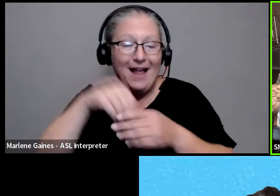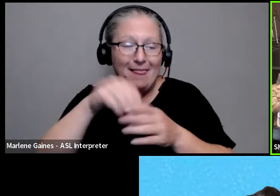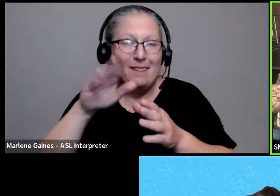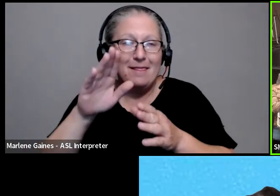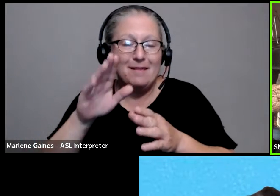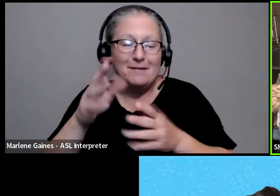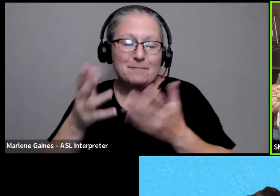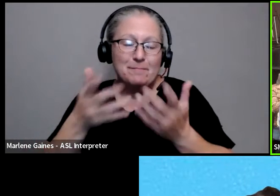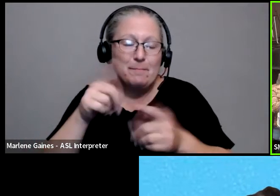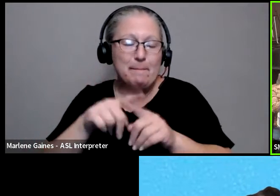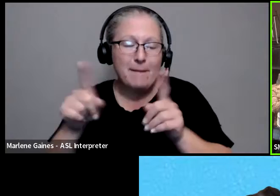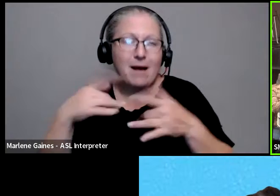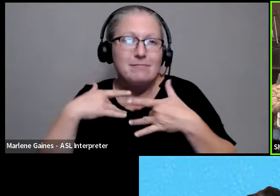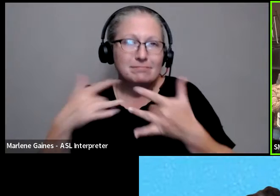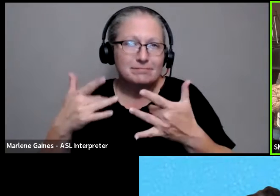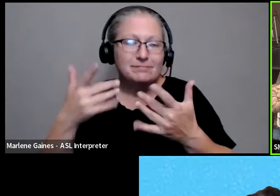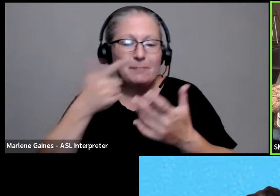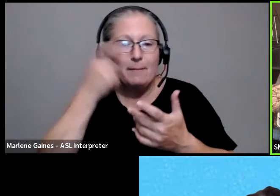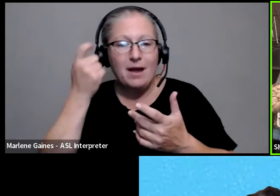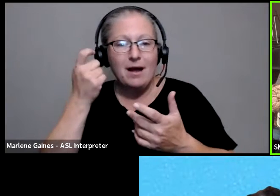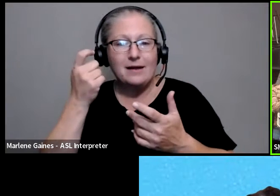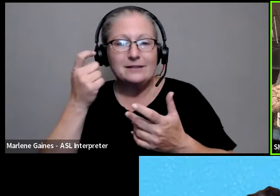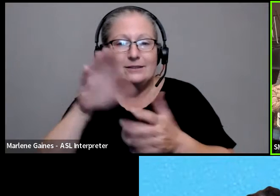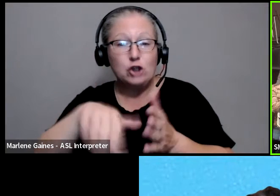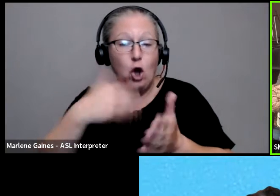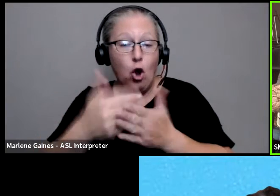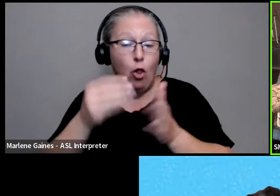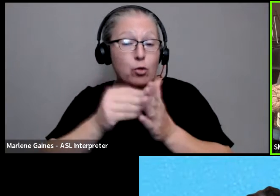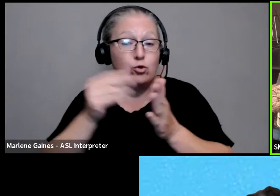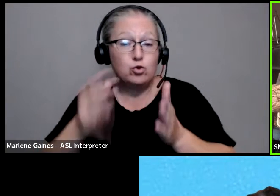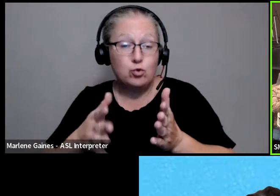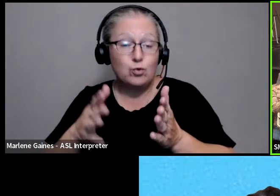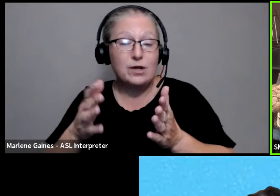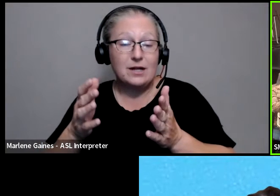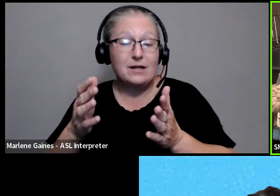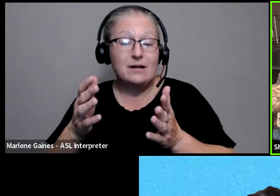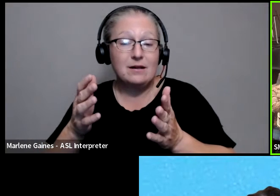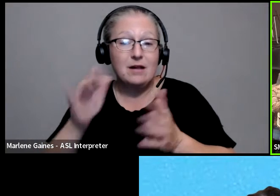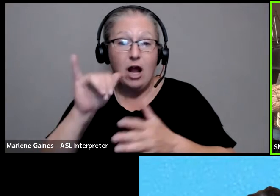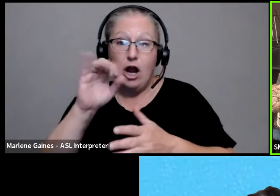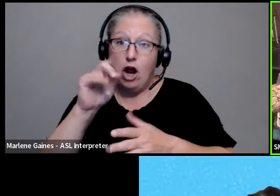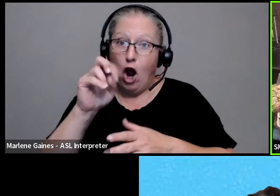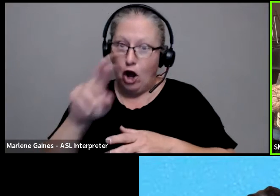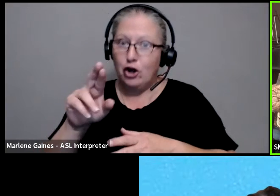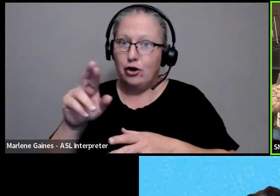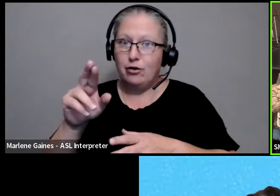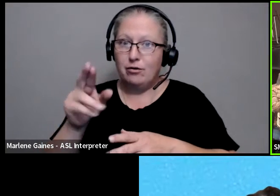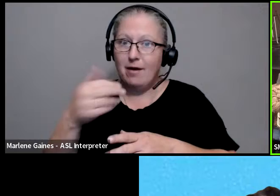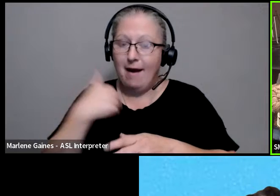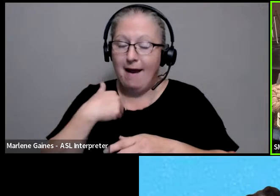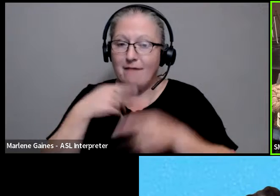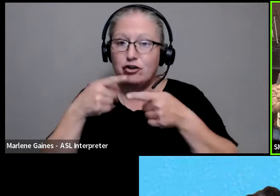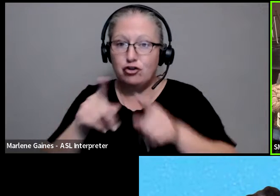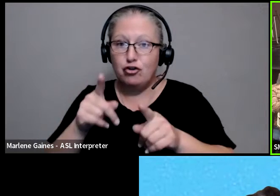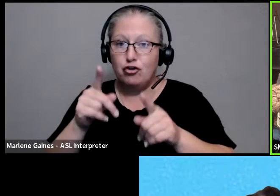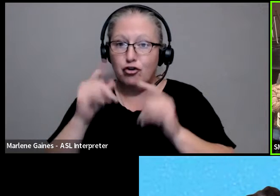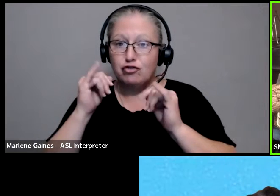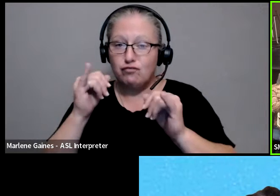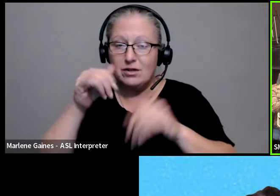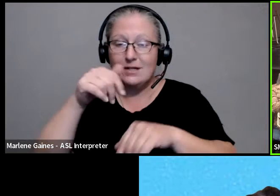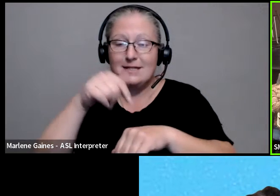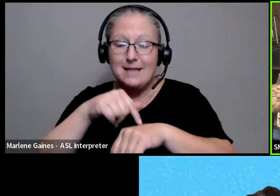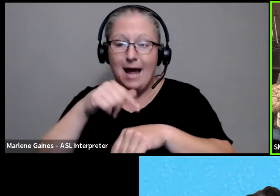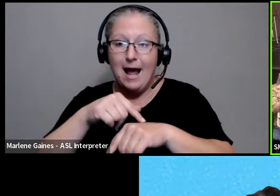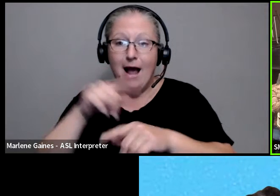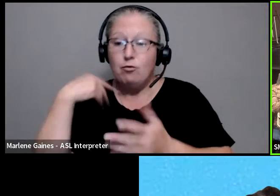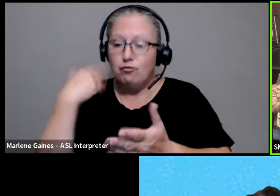But typically, you know, because all of our students are Yondered during instructional time, from the time they